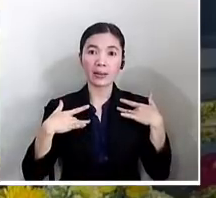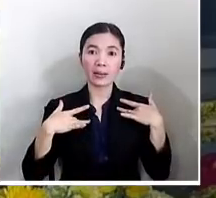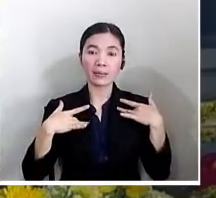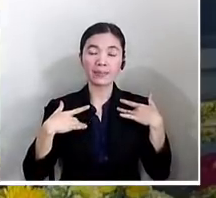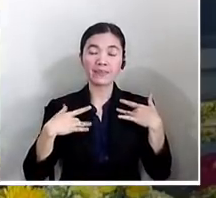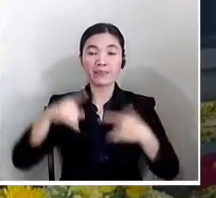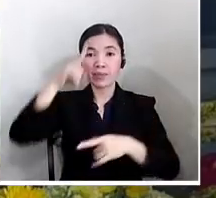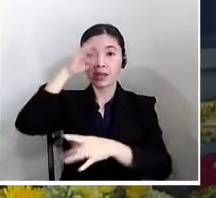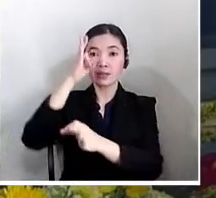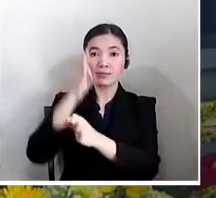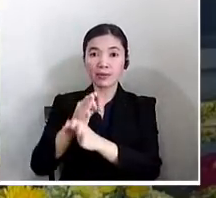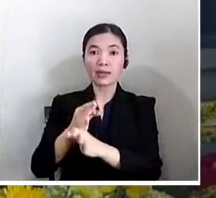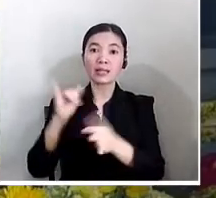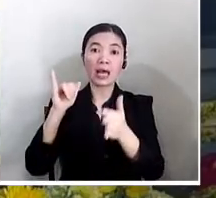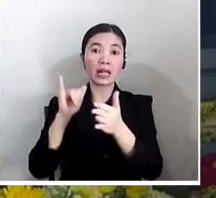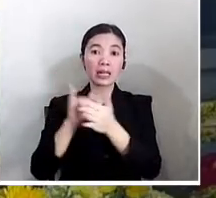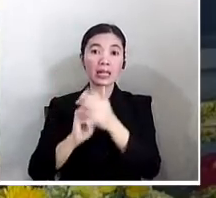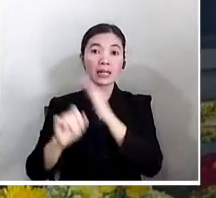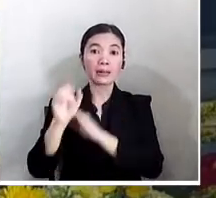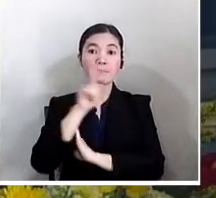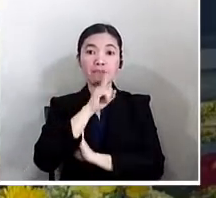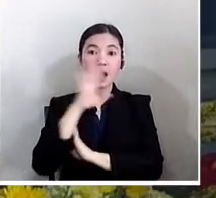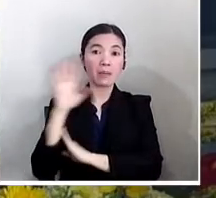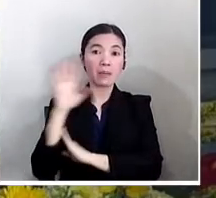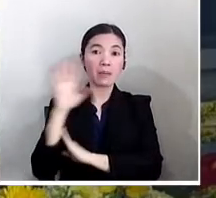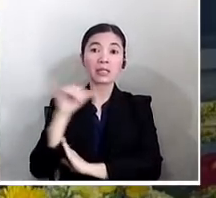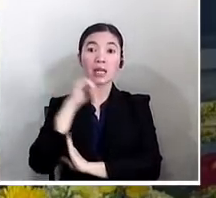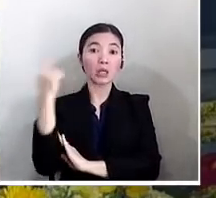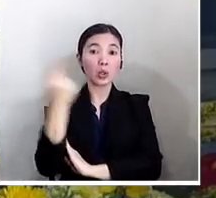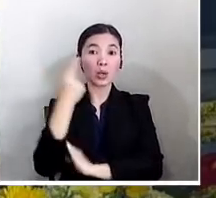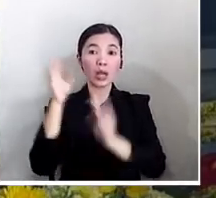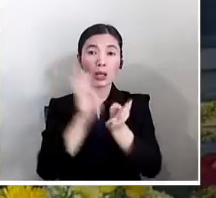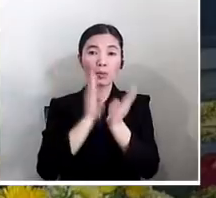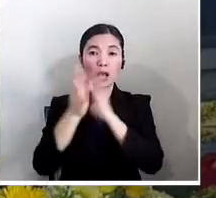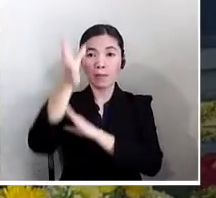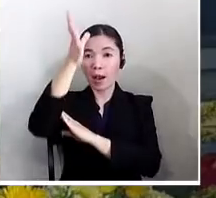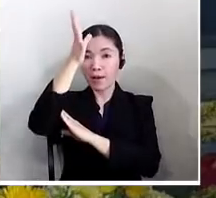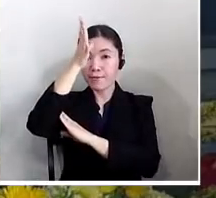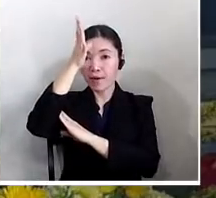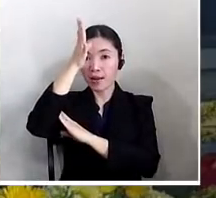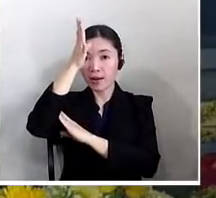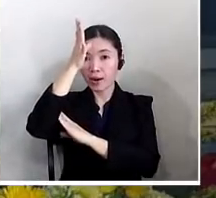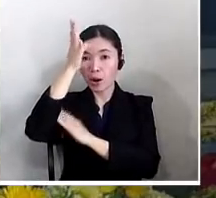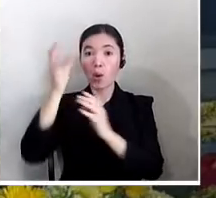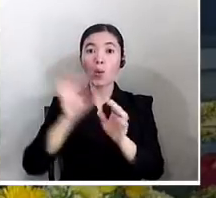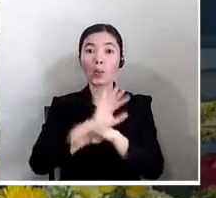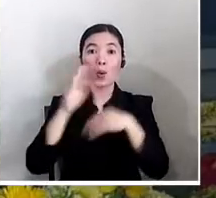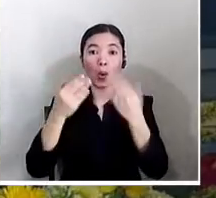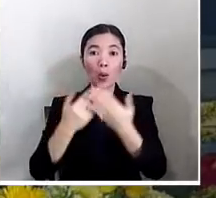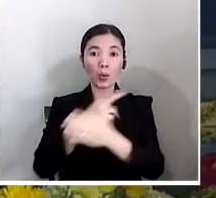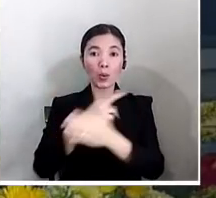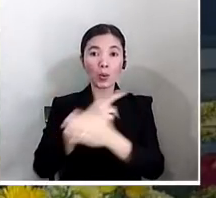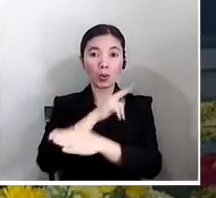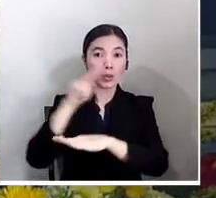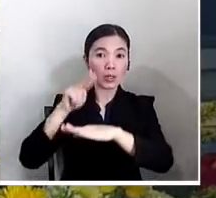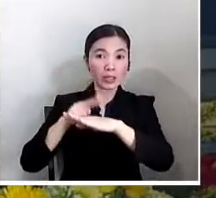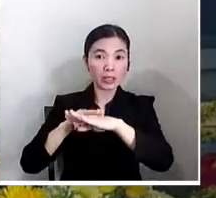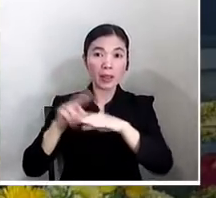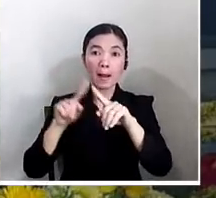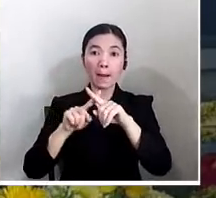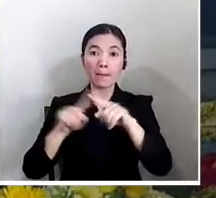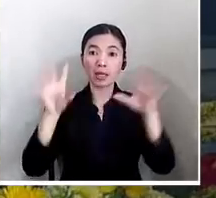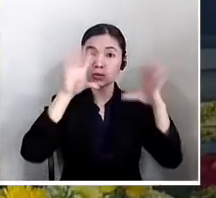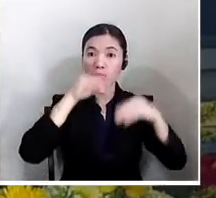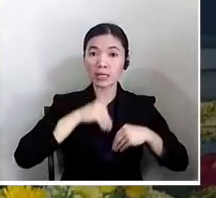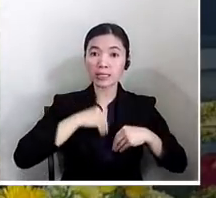that promises not only to become father of many nations, but to achieve eternity in